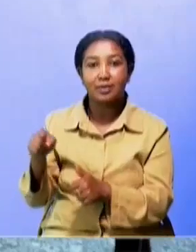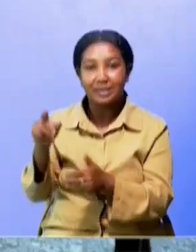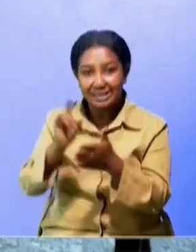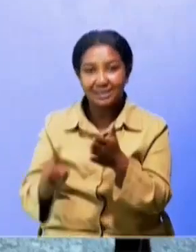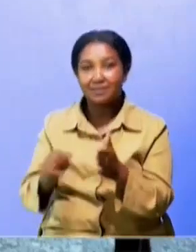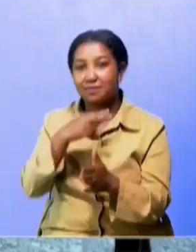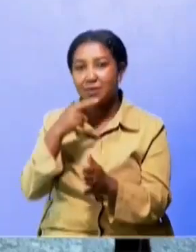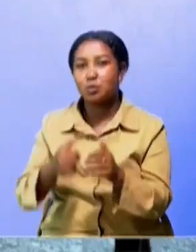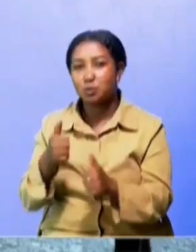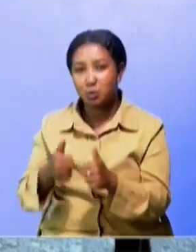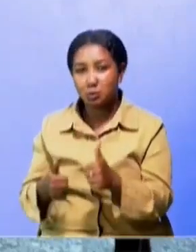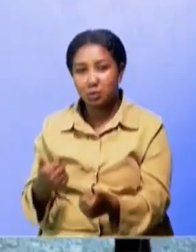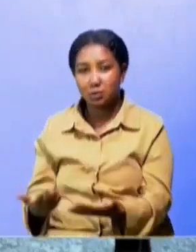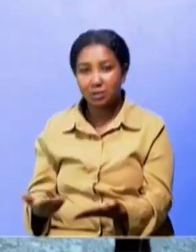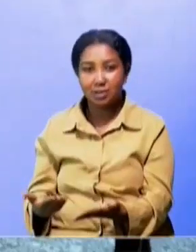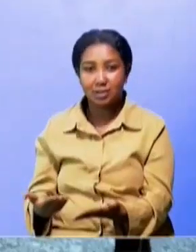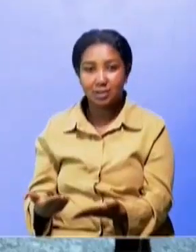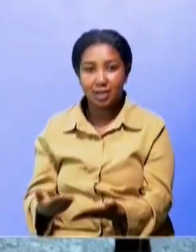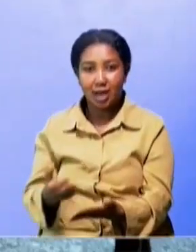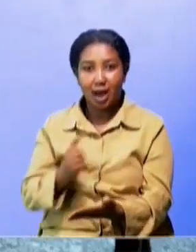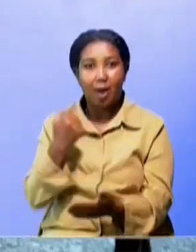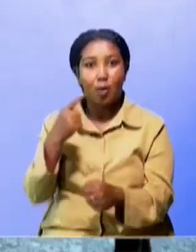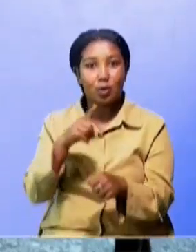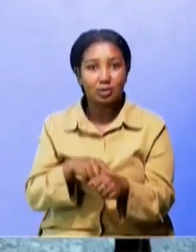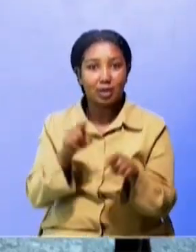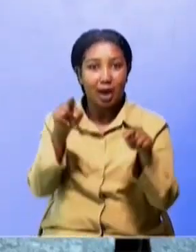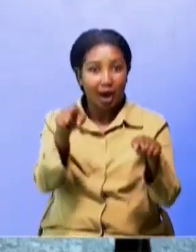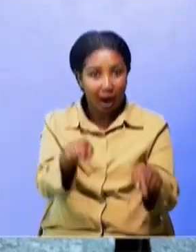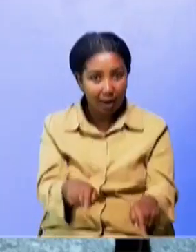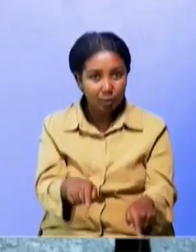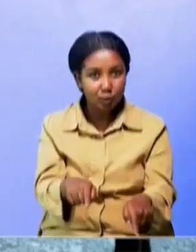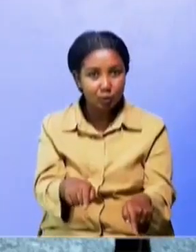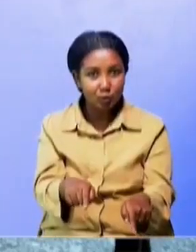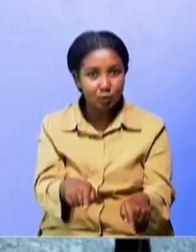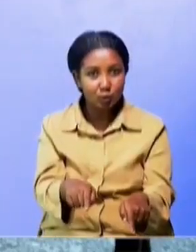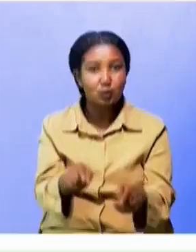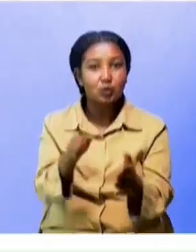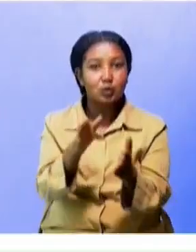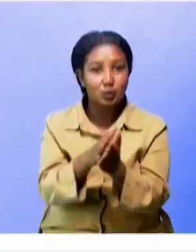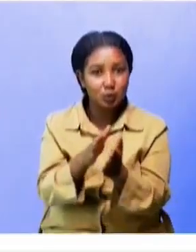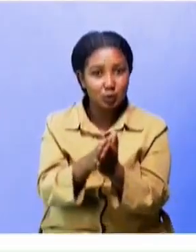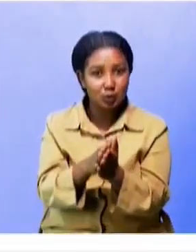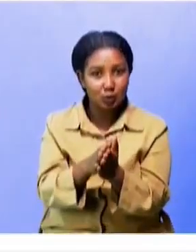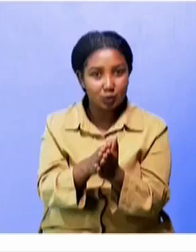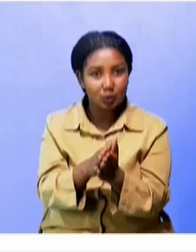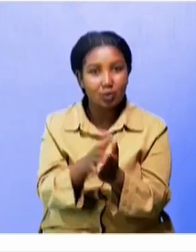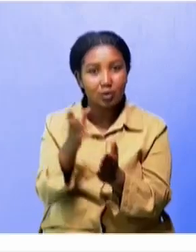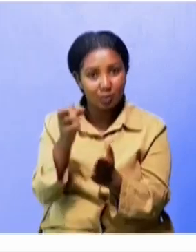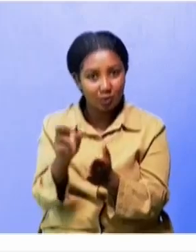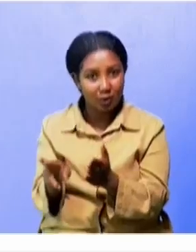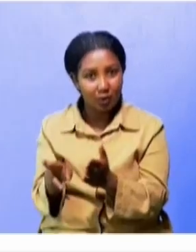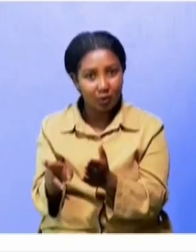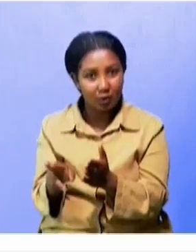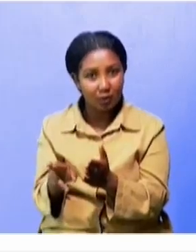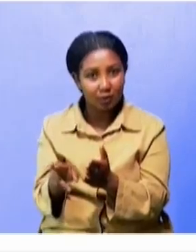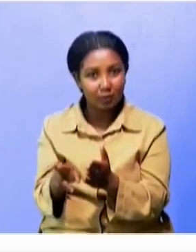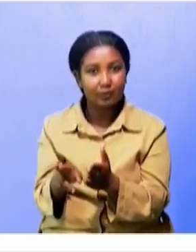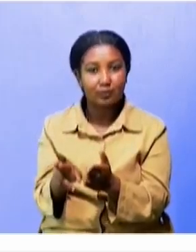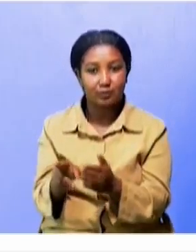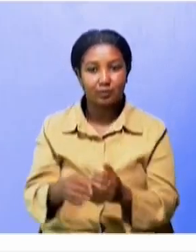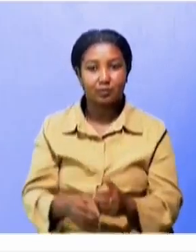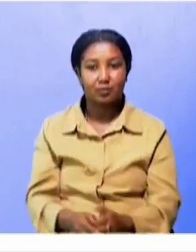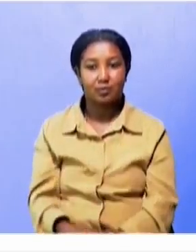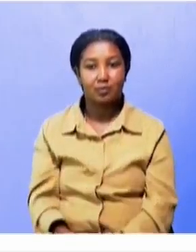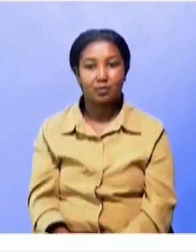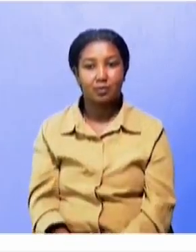list of these sample sentences. I always come to school, right? Or, oh, welcome.